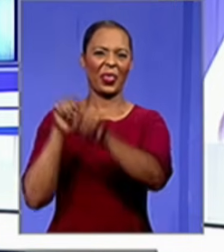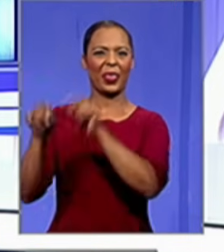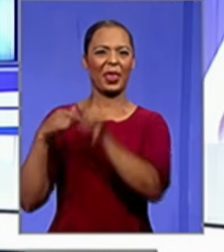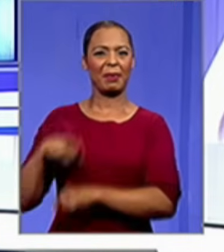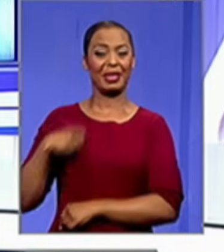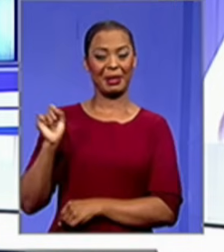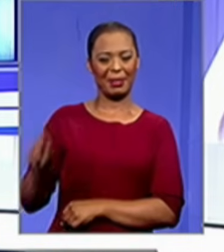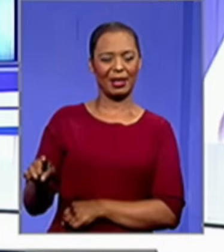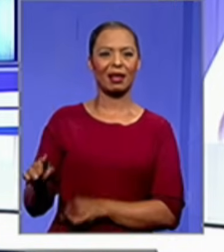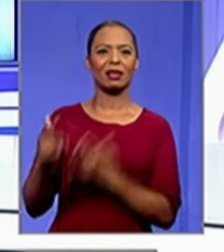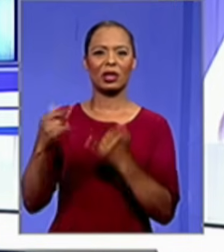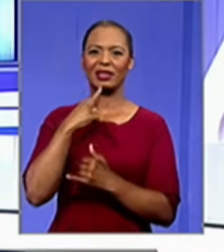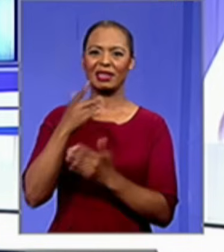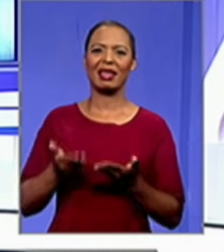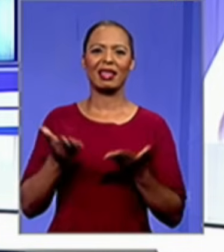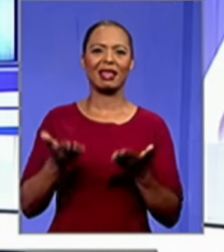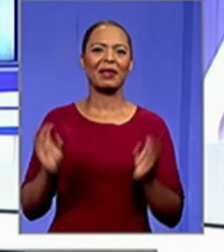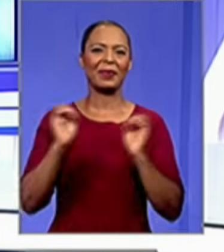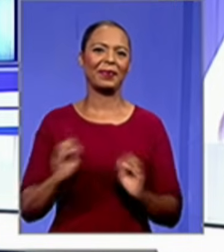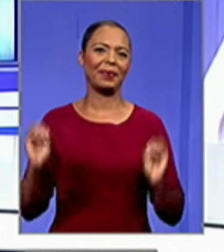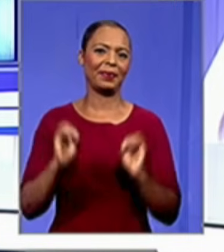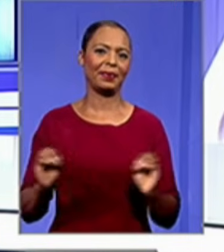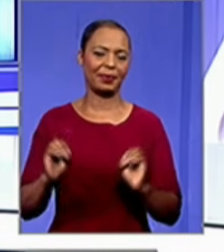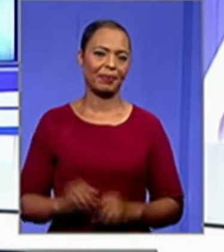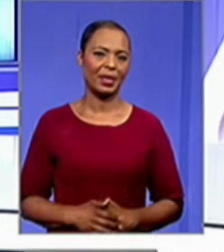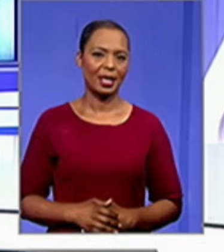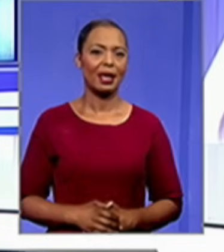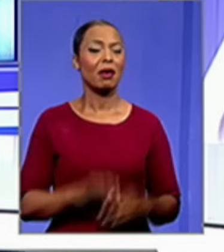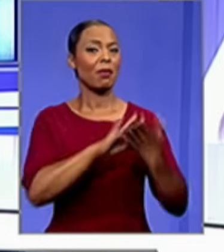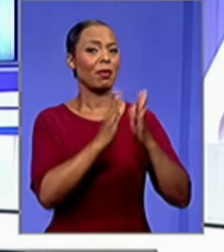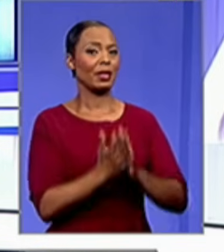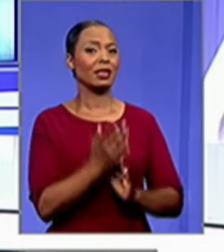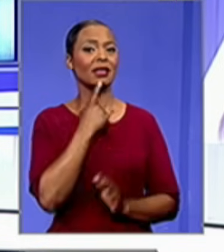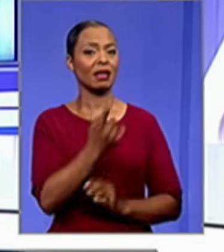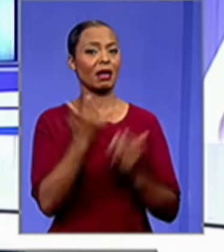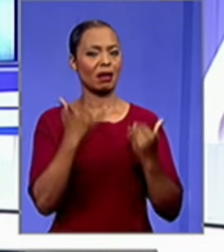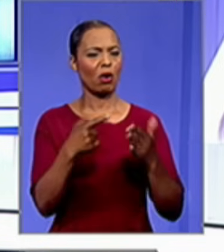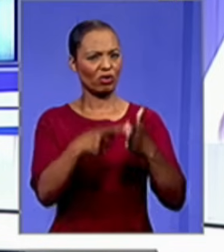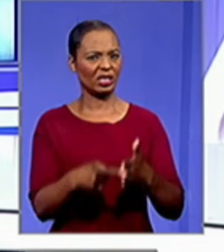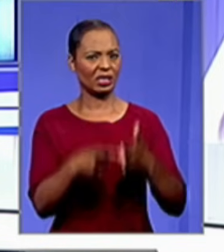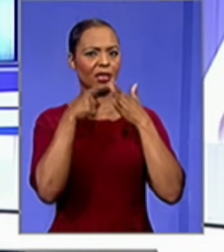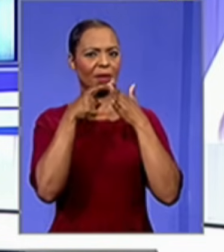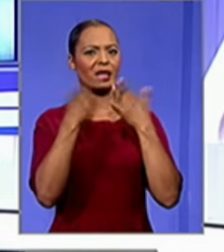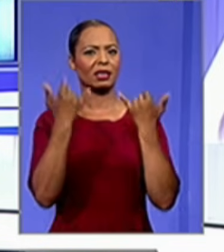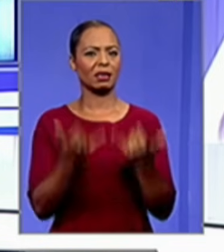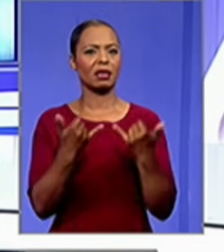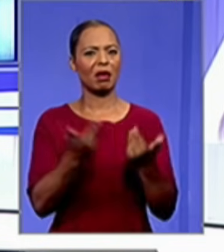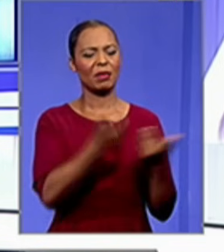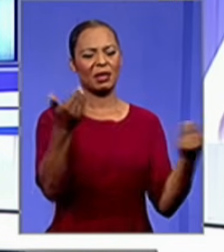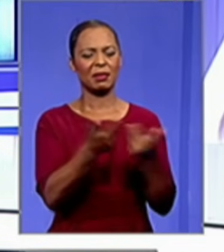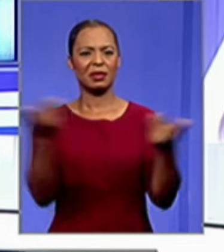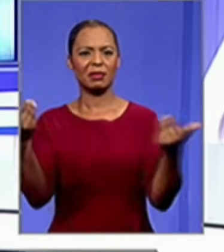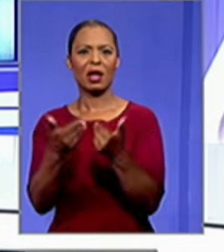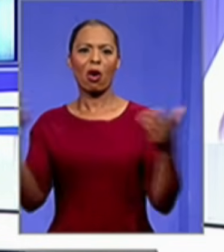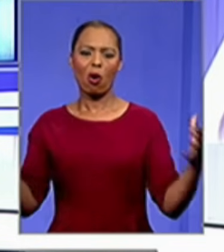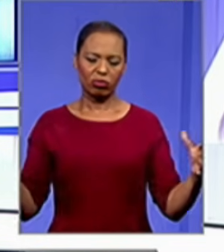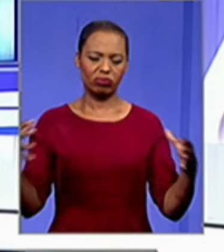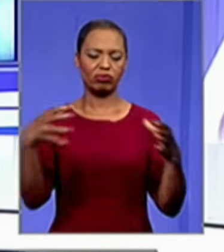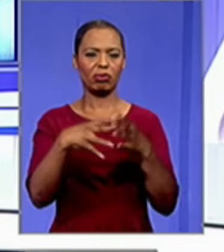masepala wo ka go ba hlokomologa badudi ga bjale ba nyaka go kopanya dikarolo kgetho tše mmalwa go